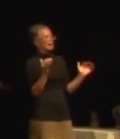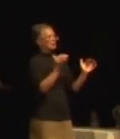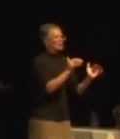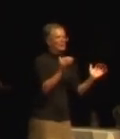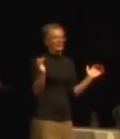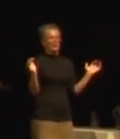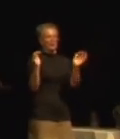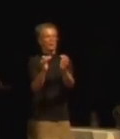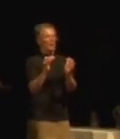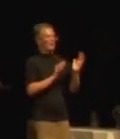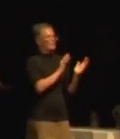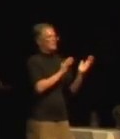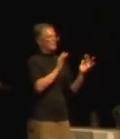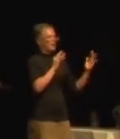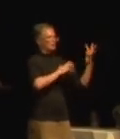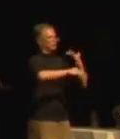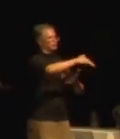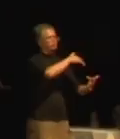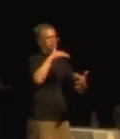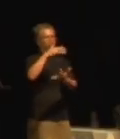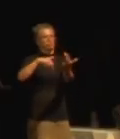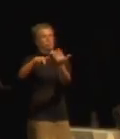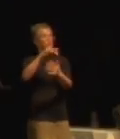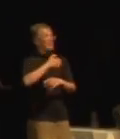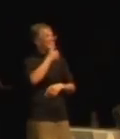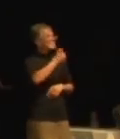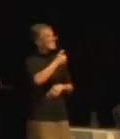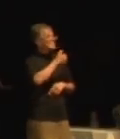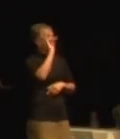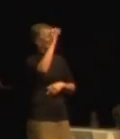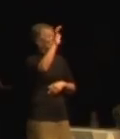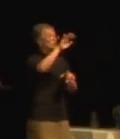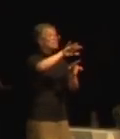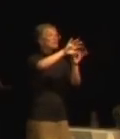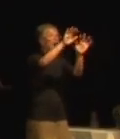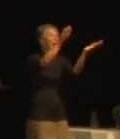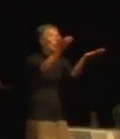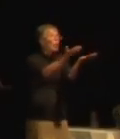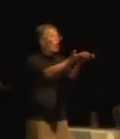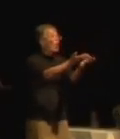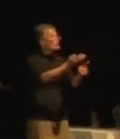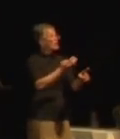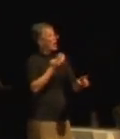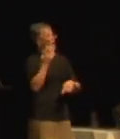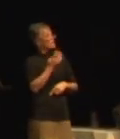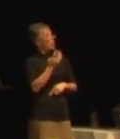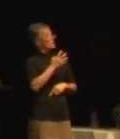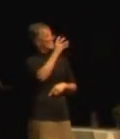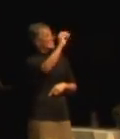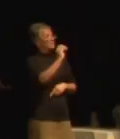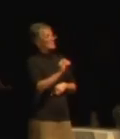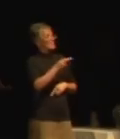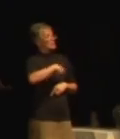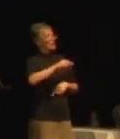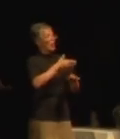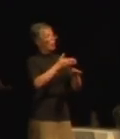person. Mozilla staff are in 16 countries, and 40% of our workforce work remotely, so not in